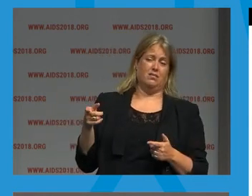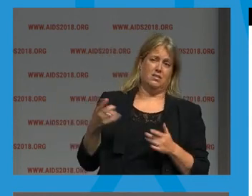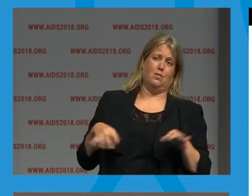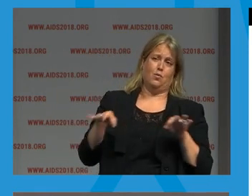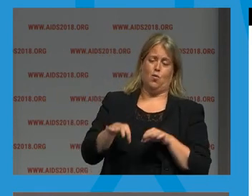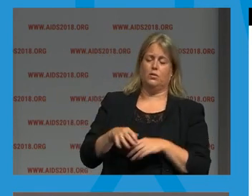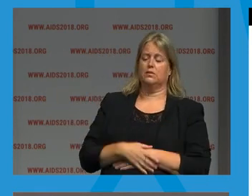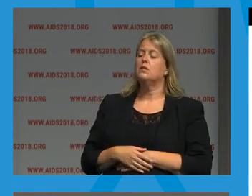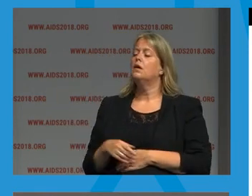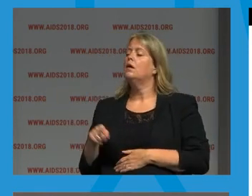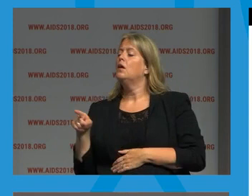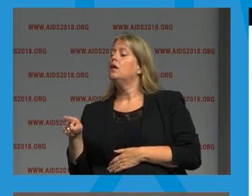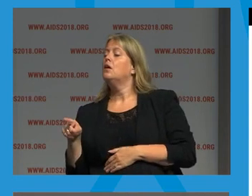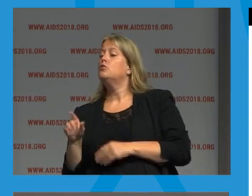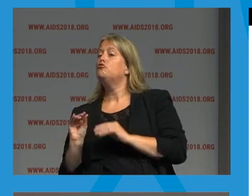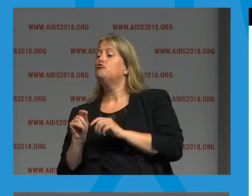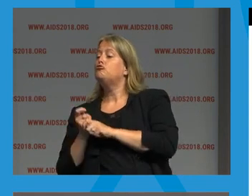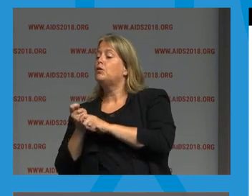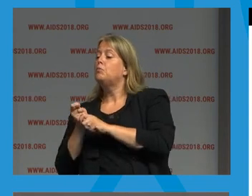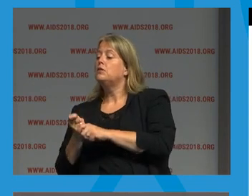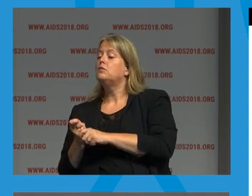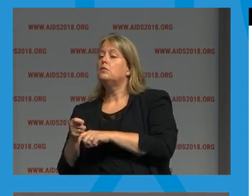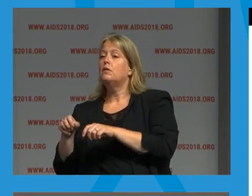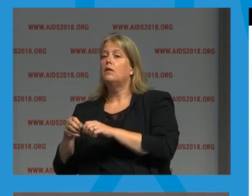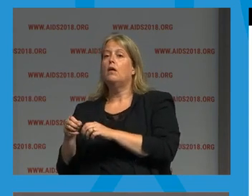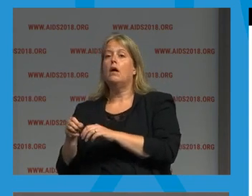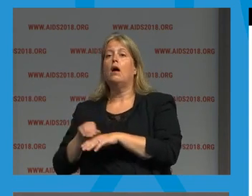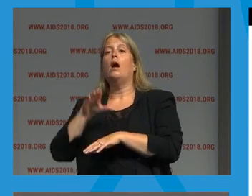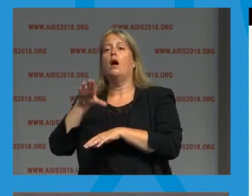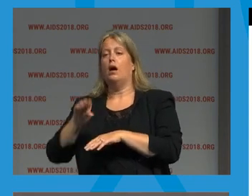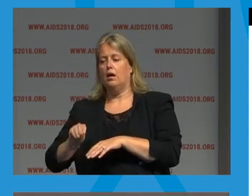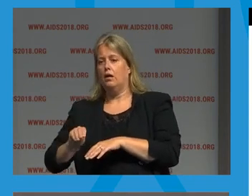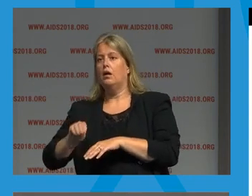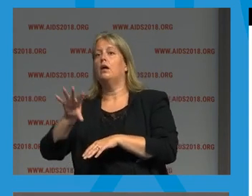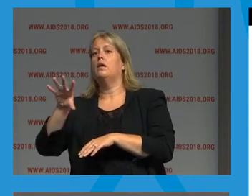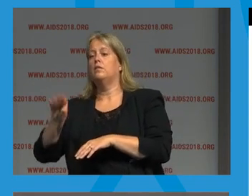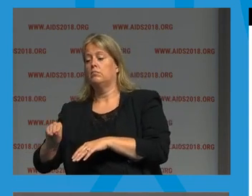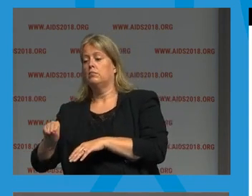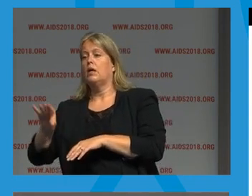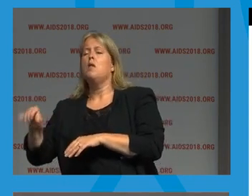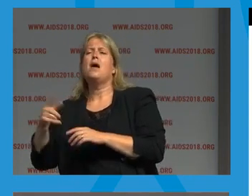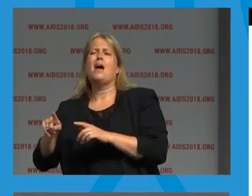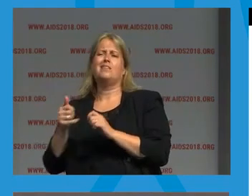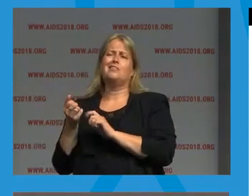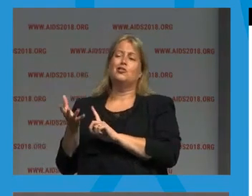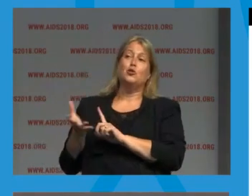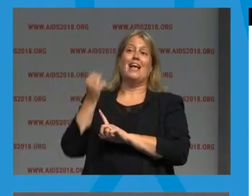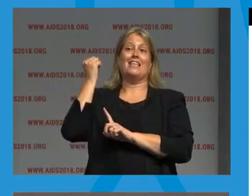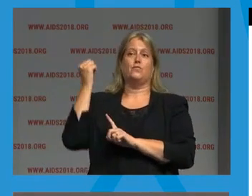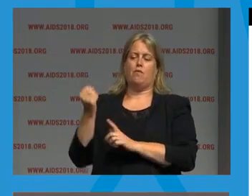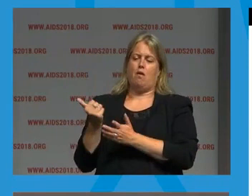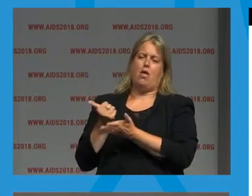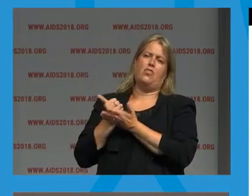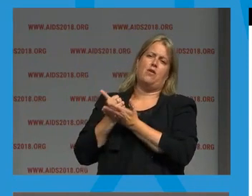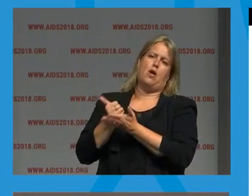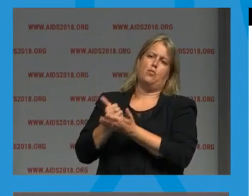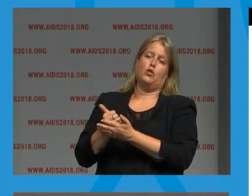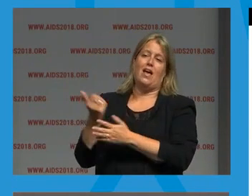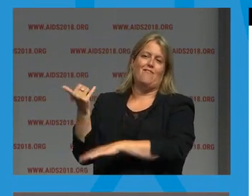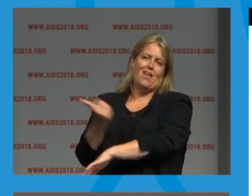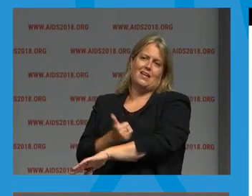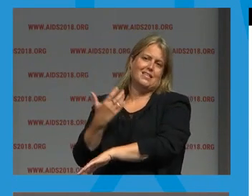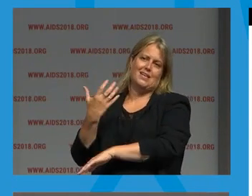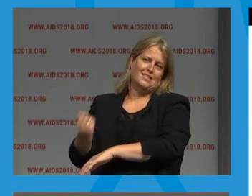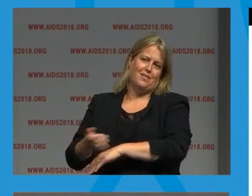treatment interruption, there have been no successful therapeutic vaccines that we know of. Despite